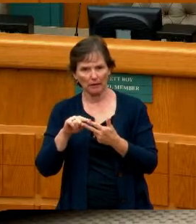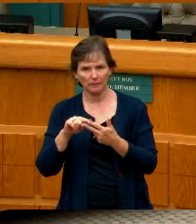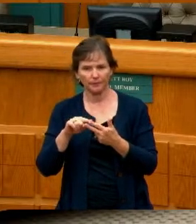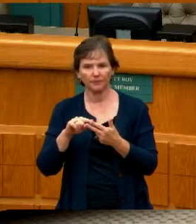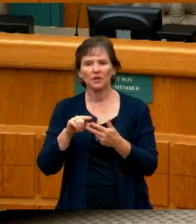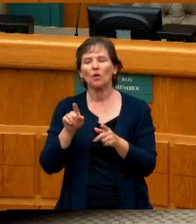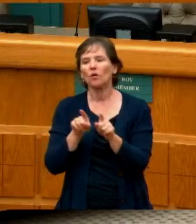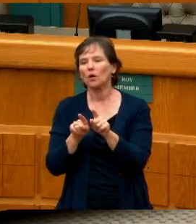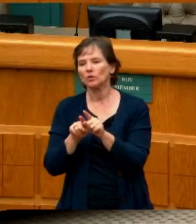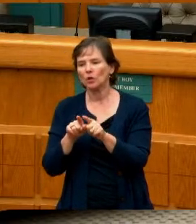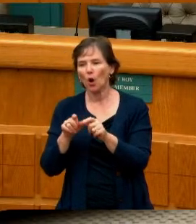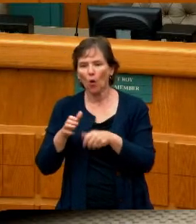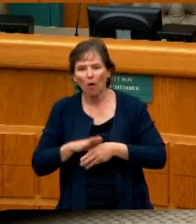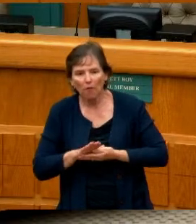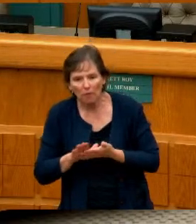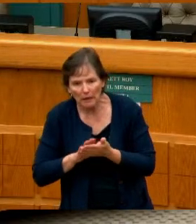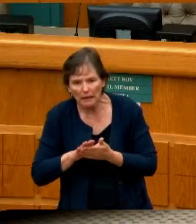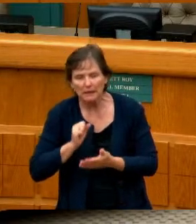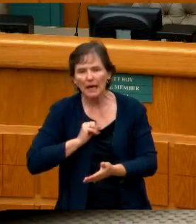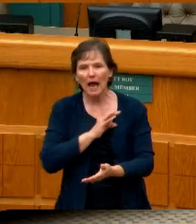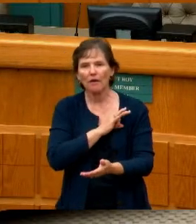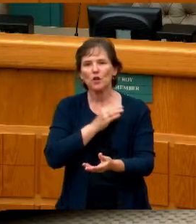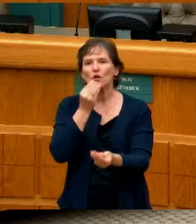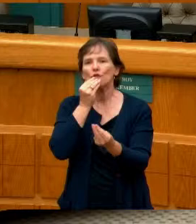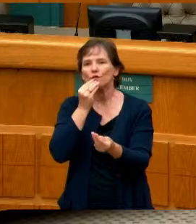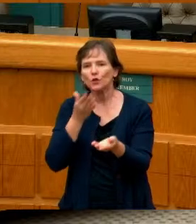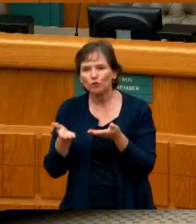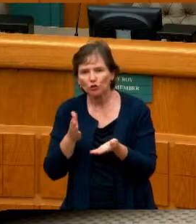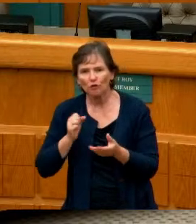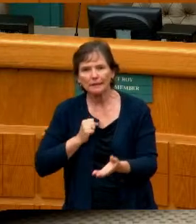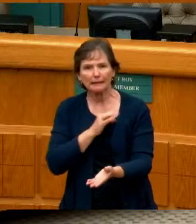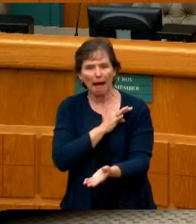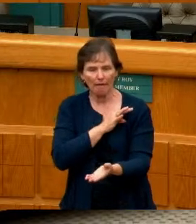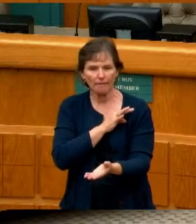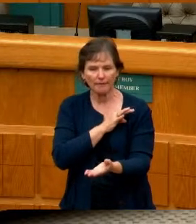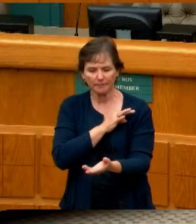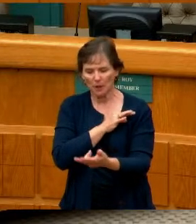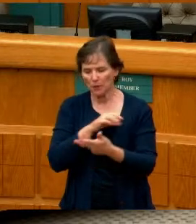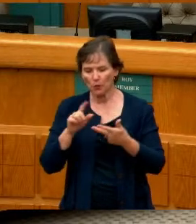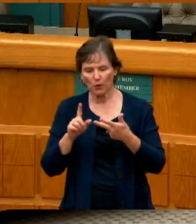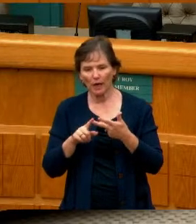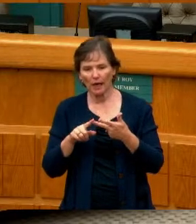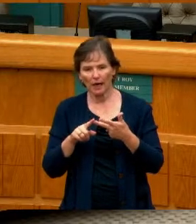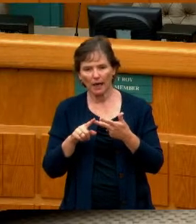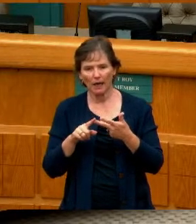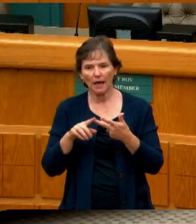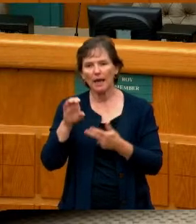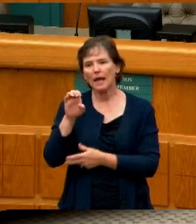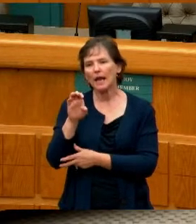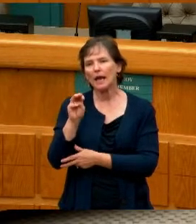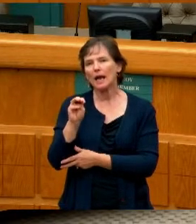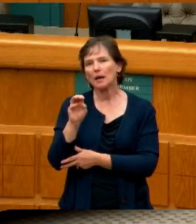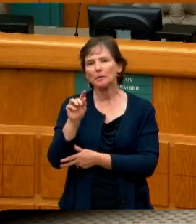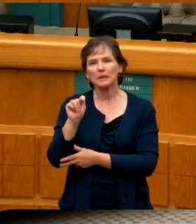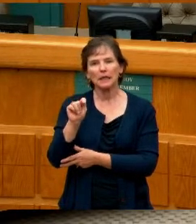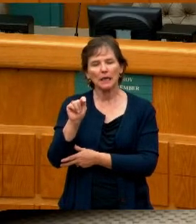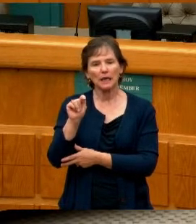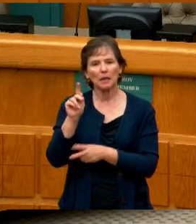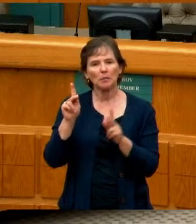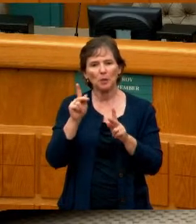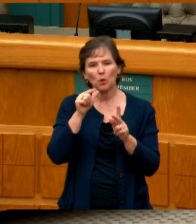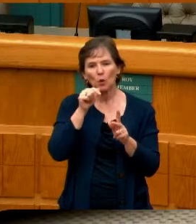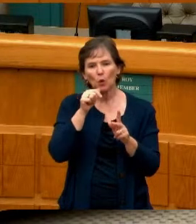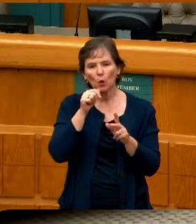living centers. Also physicians, nurses, personal care assistants, custodial, food service staff. Number